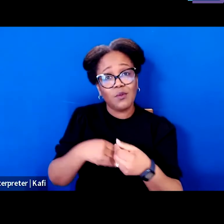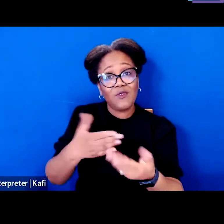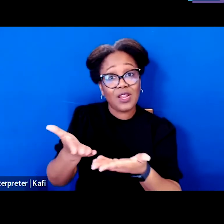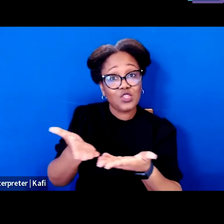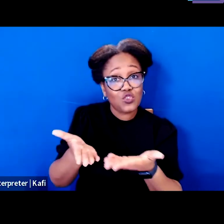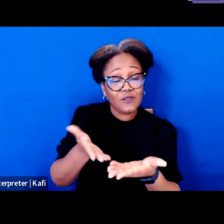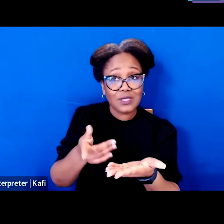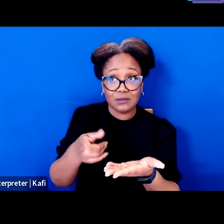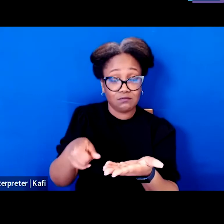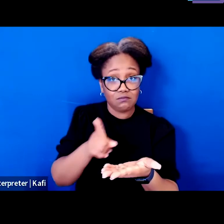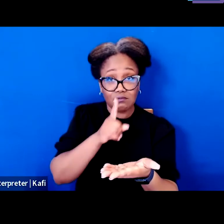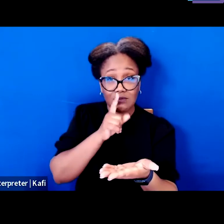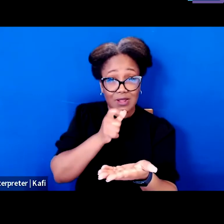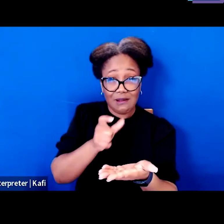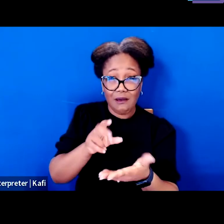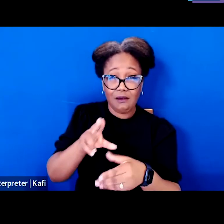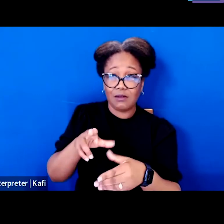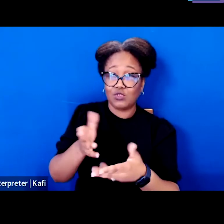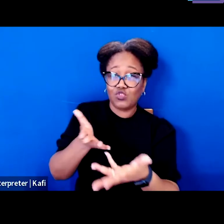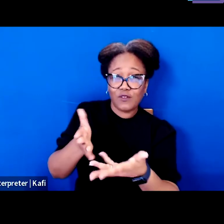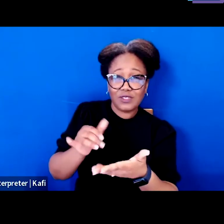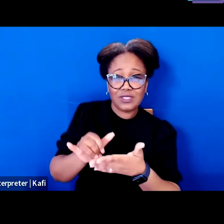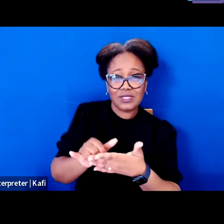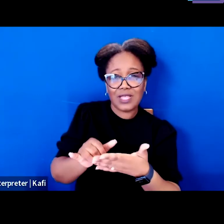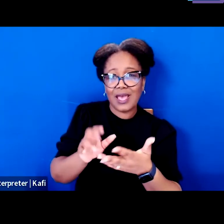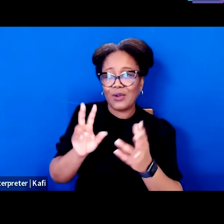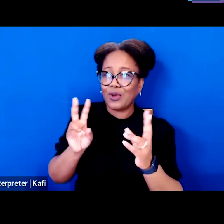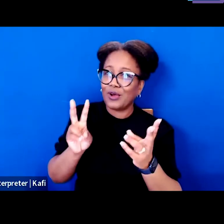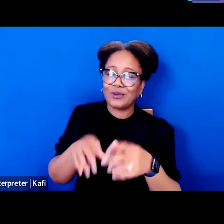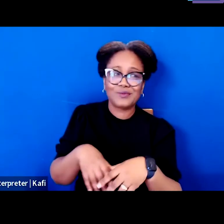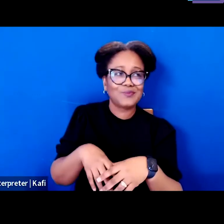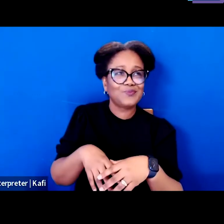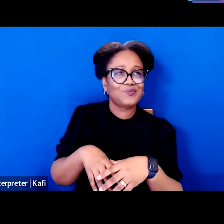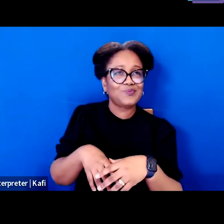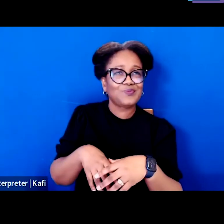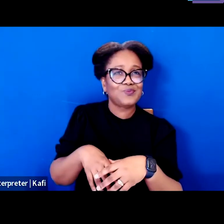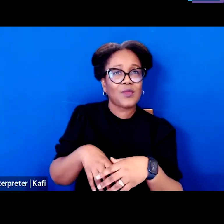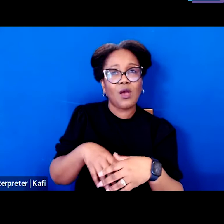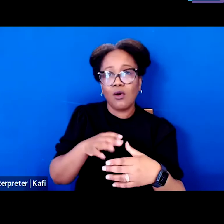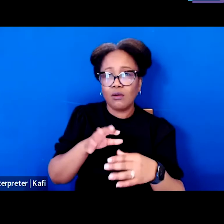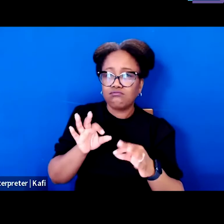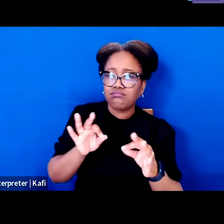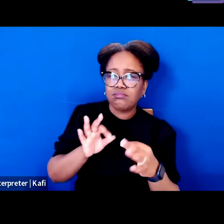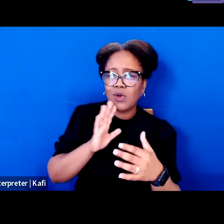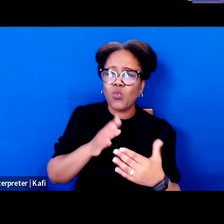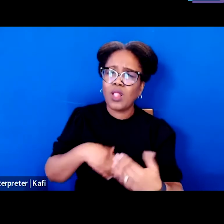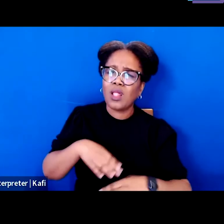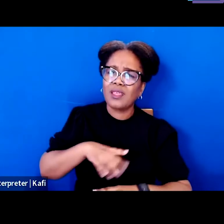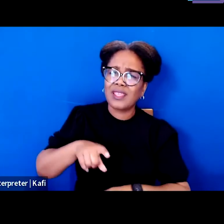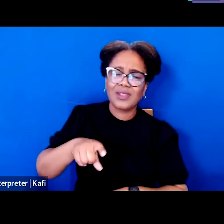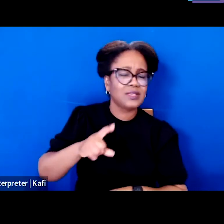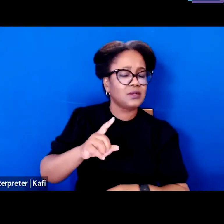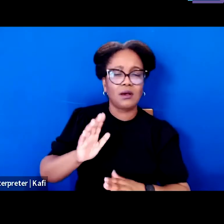the globe that have sought to dispossess people of land, Vancouver was successful